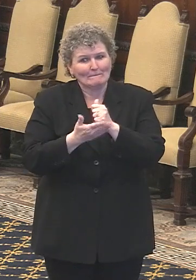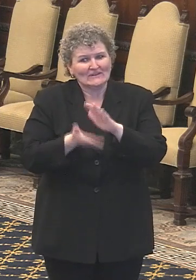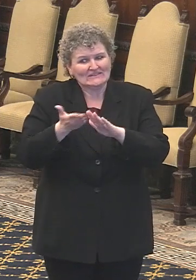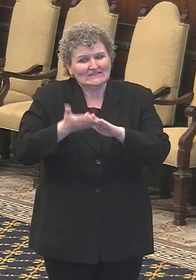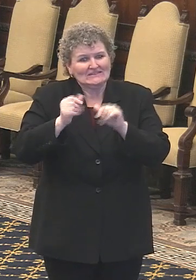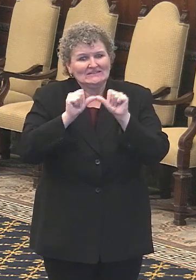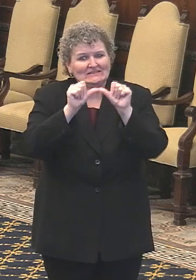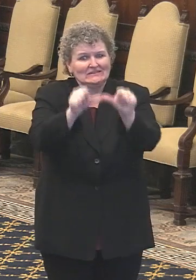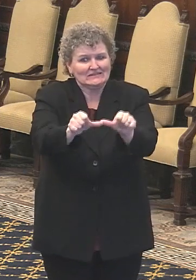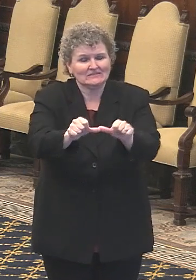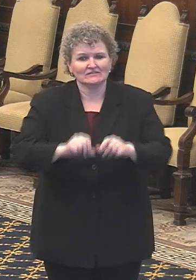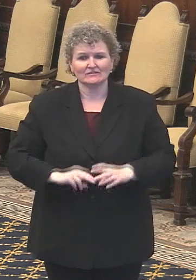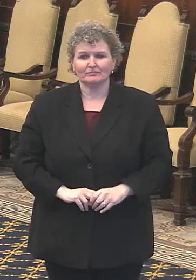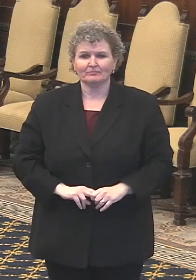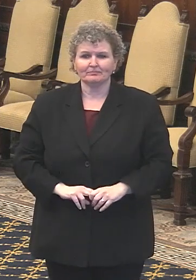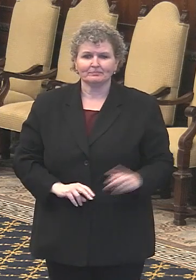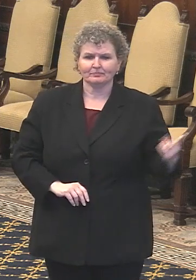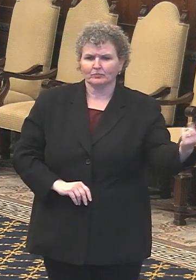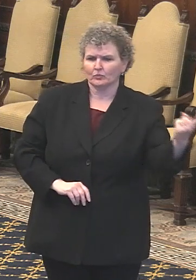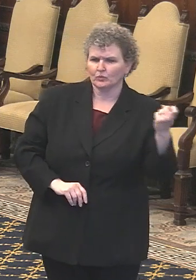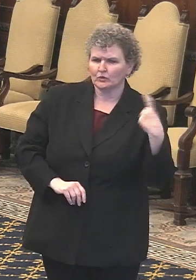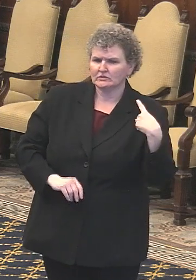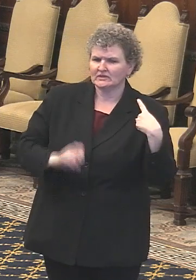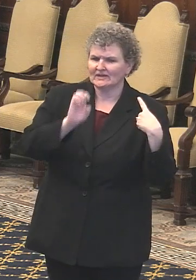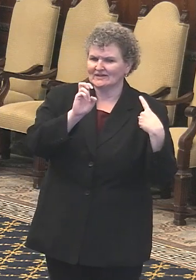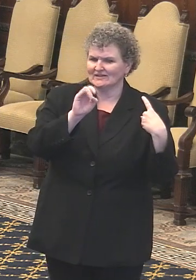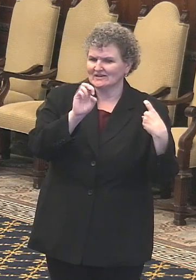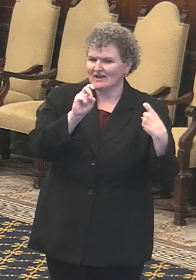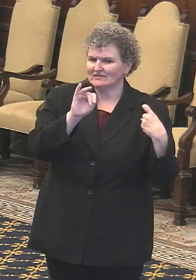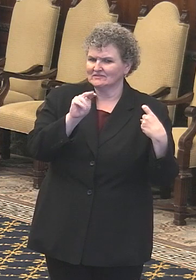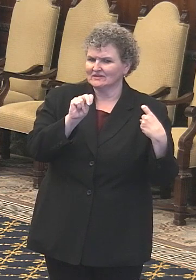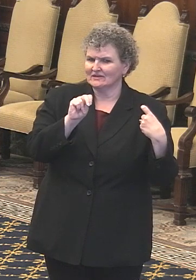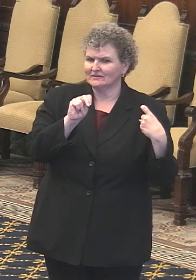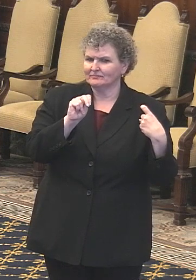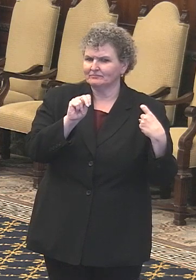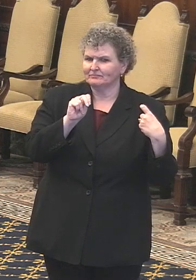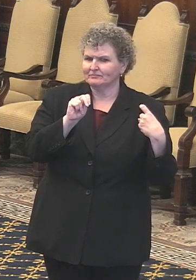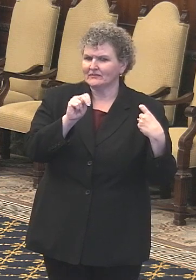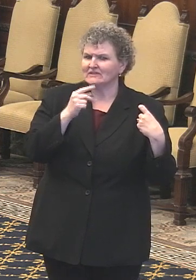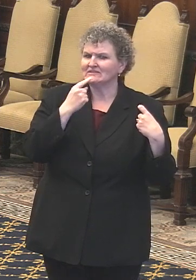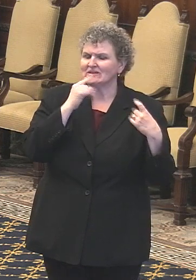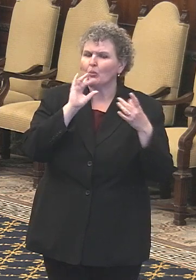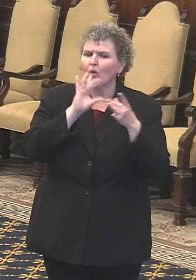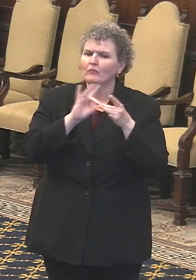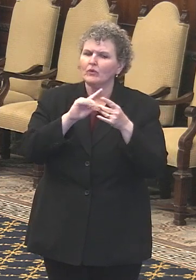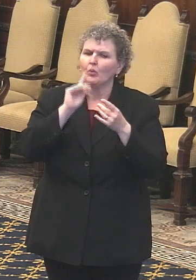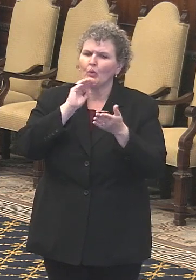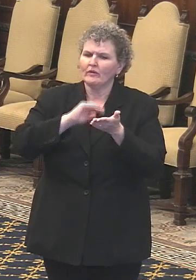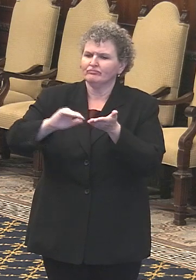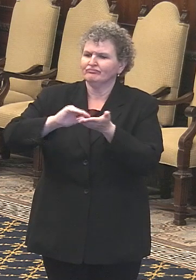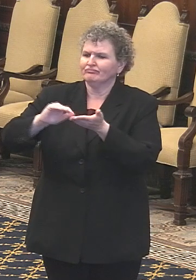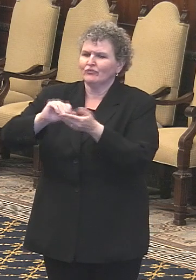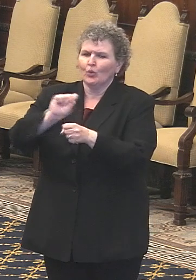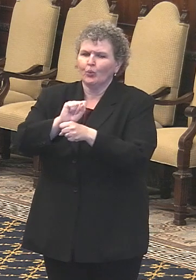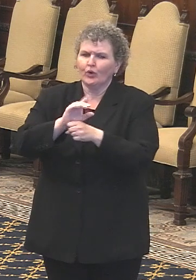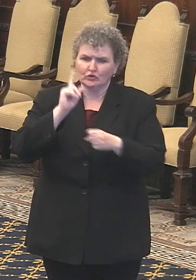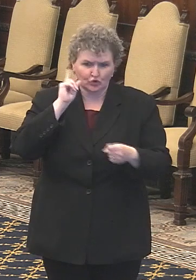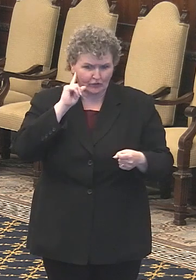Einstein says that it plans to furlough workers. What's your view of its decision to do that? And have you heard that from other hospitals in the